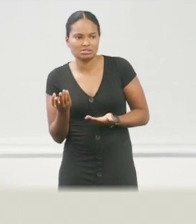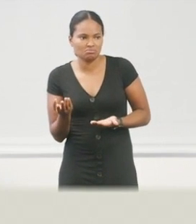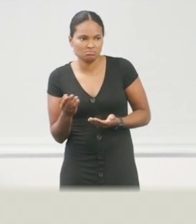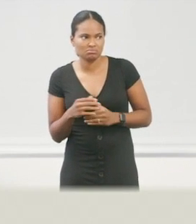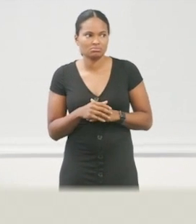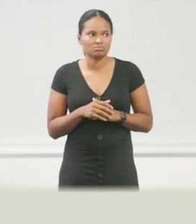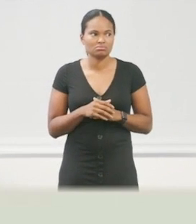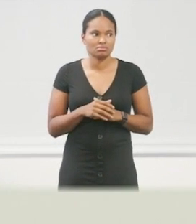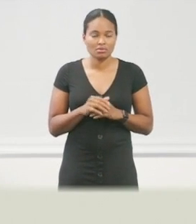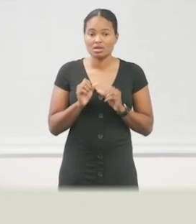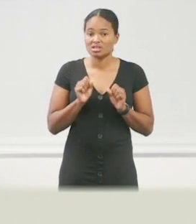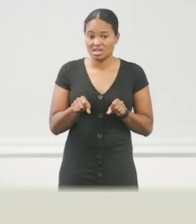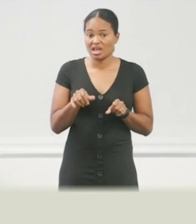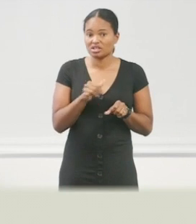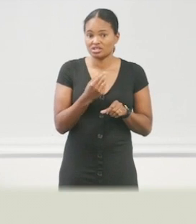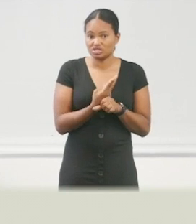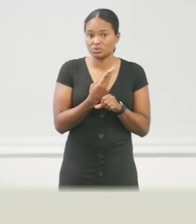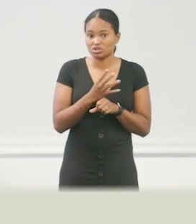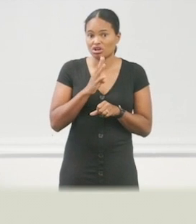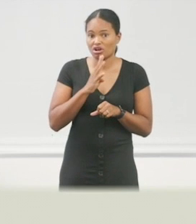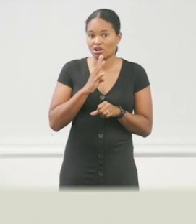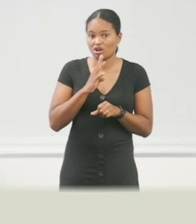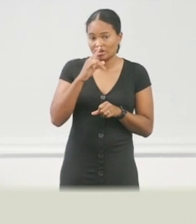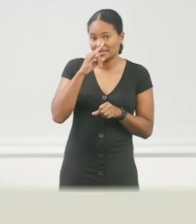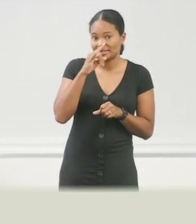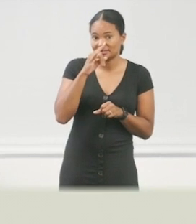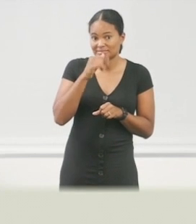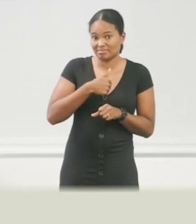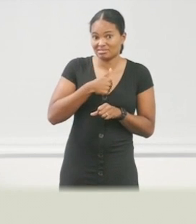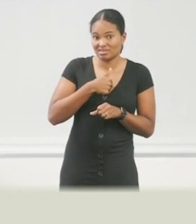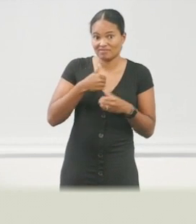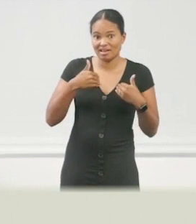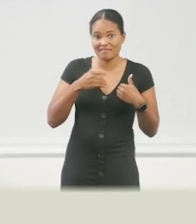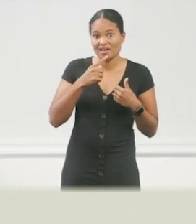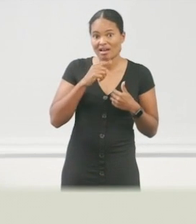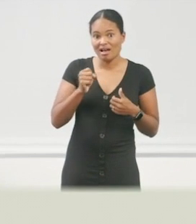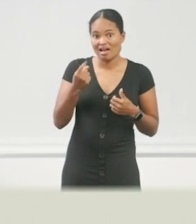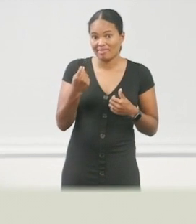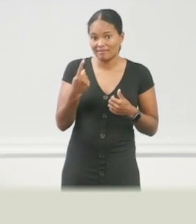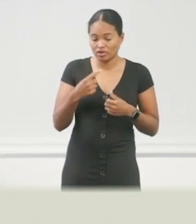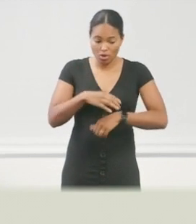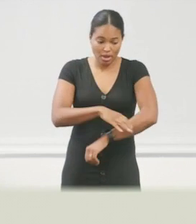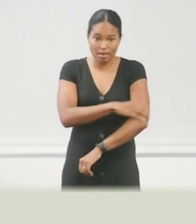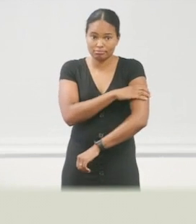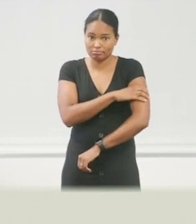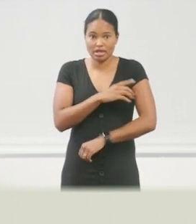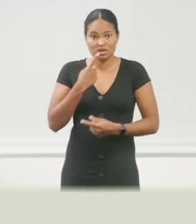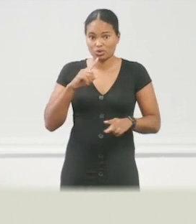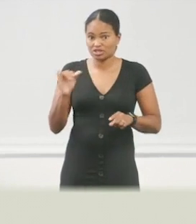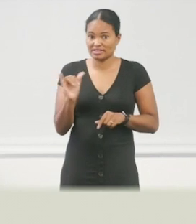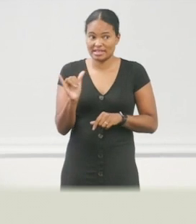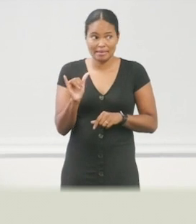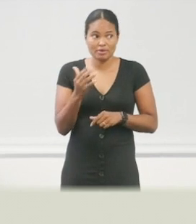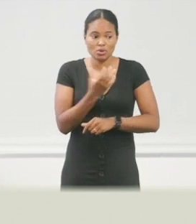So they can be used on kids. I have an 11-year-old. And I put it on him and it works just the same. You want to cinch